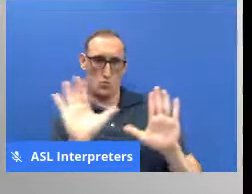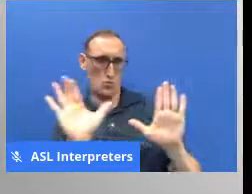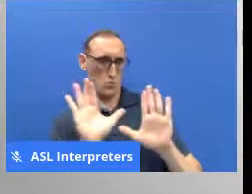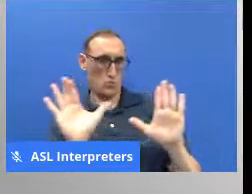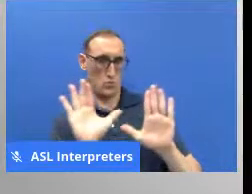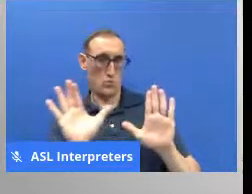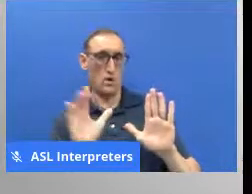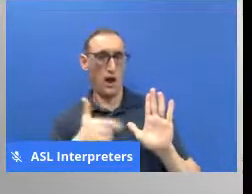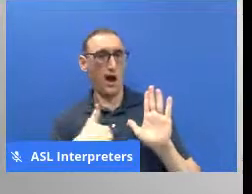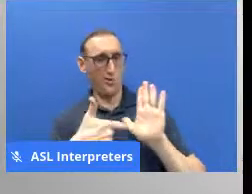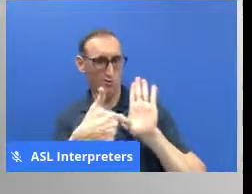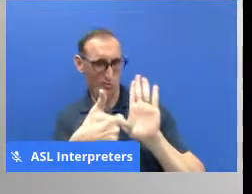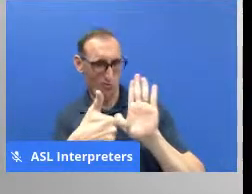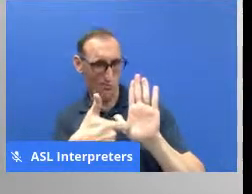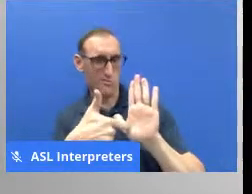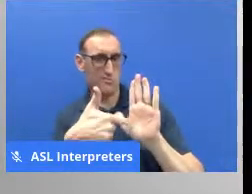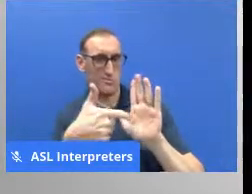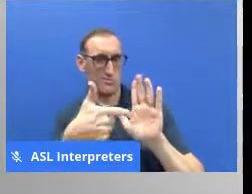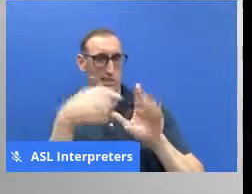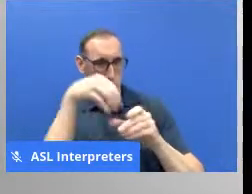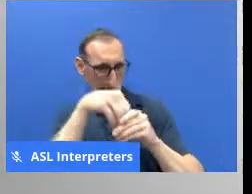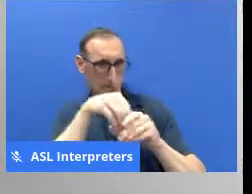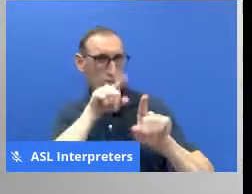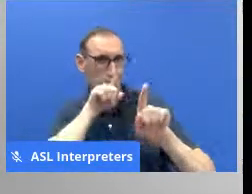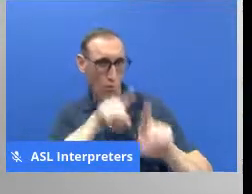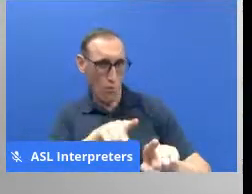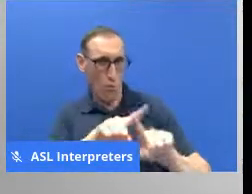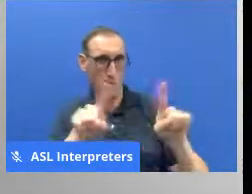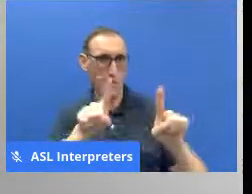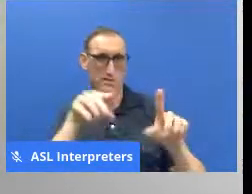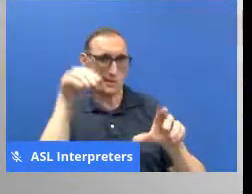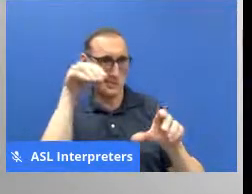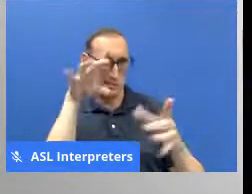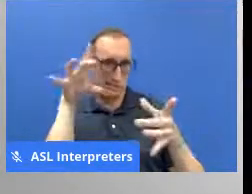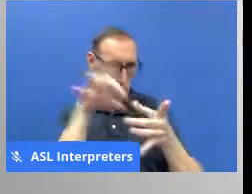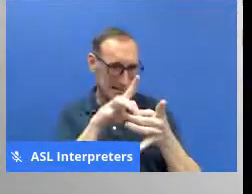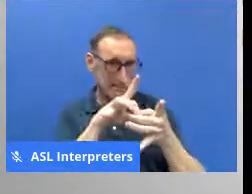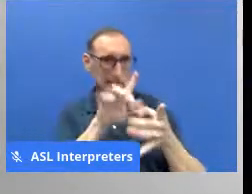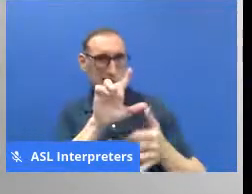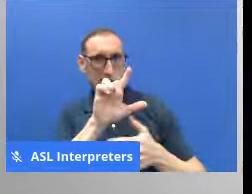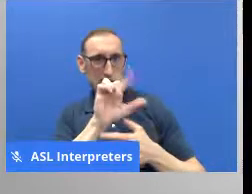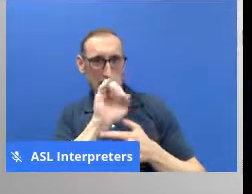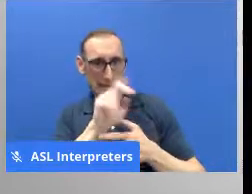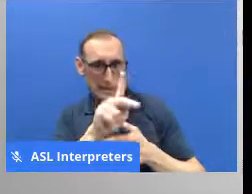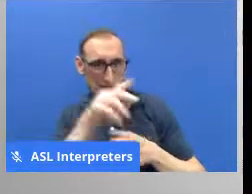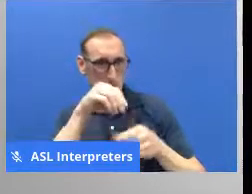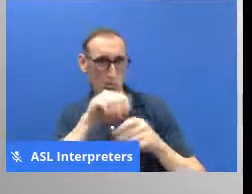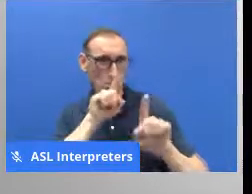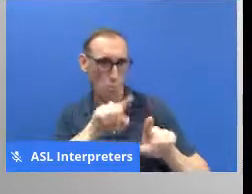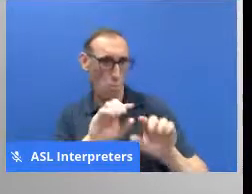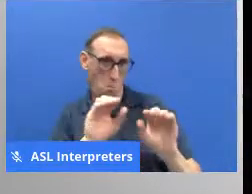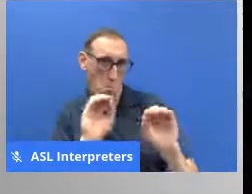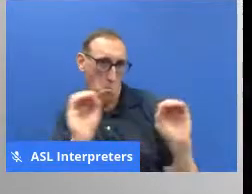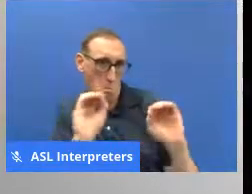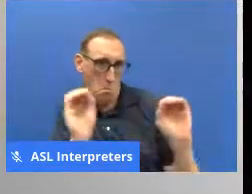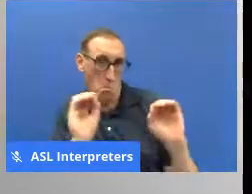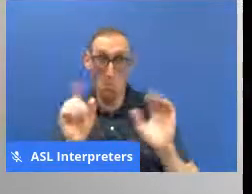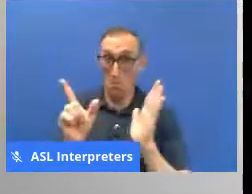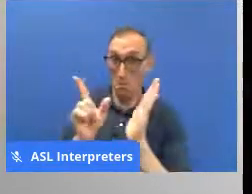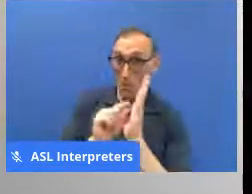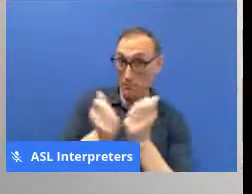reference it in the report, but it's not linked in the report. And is it published